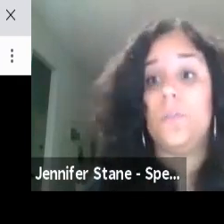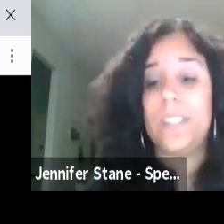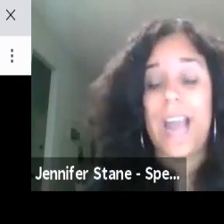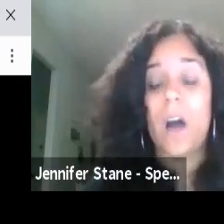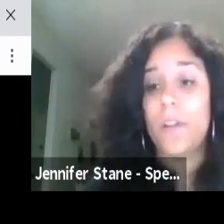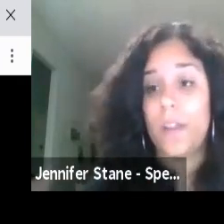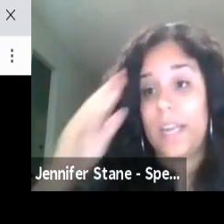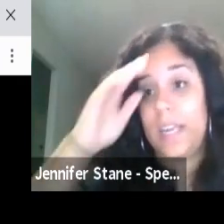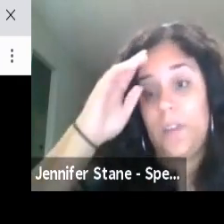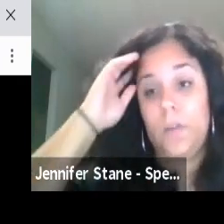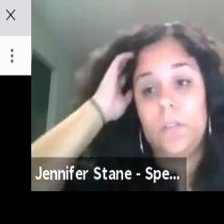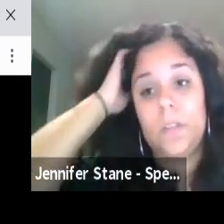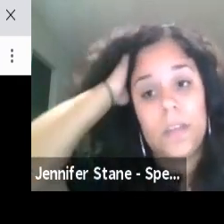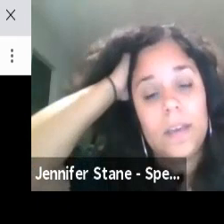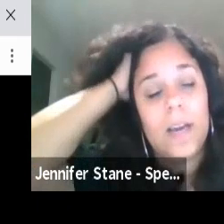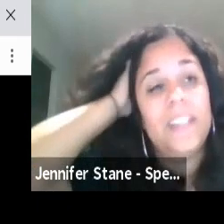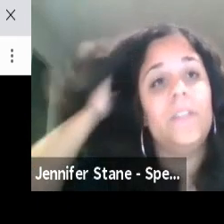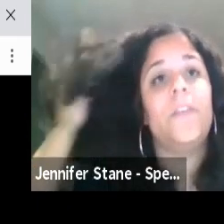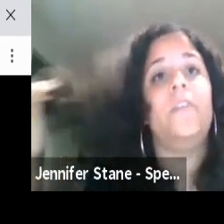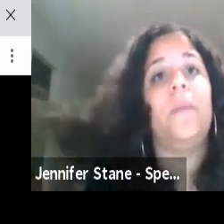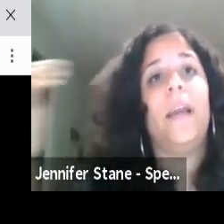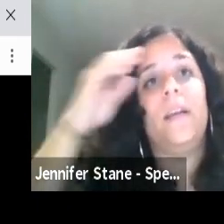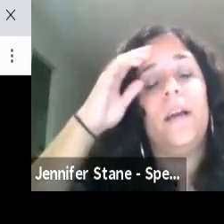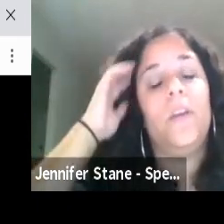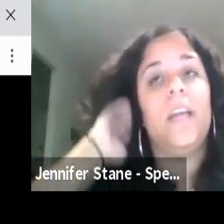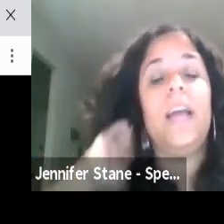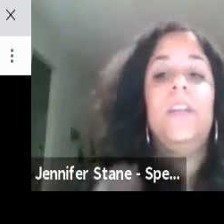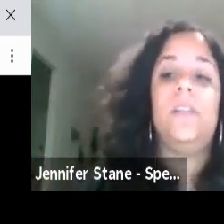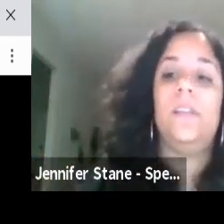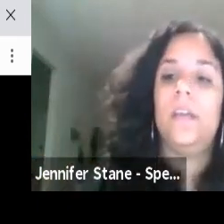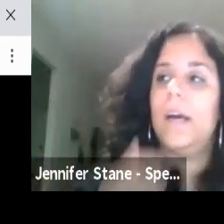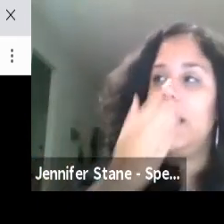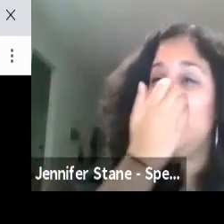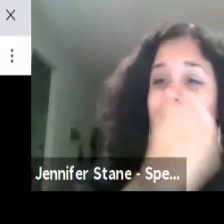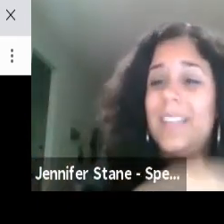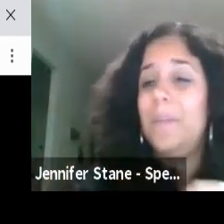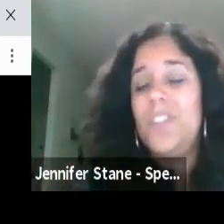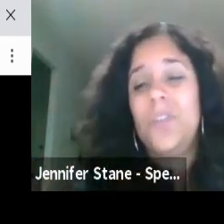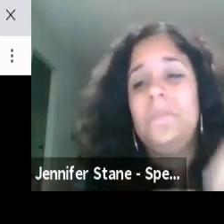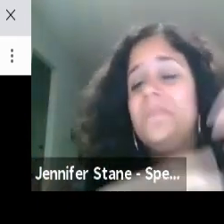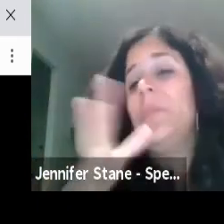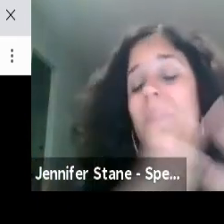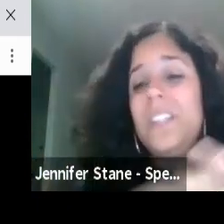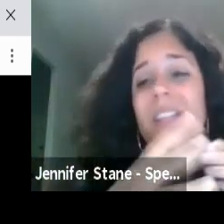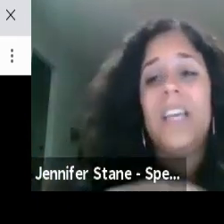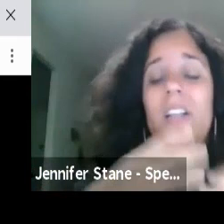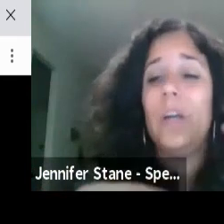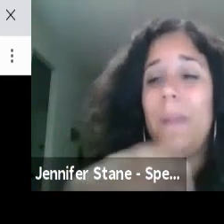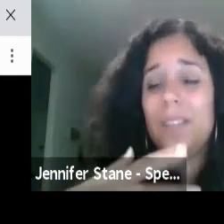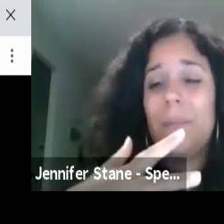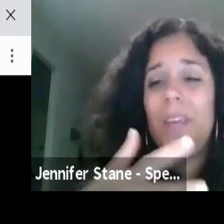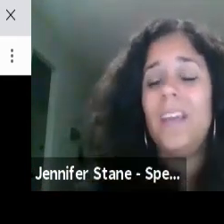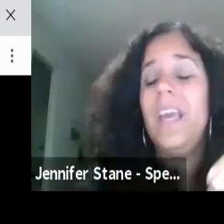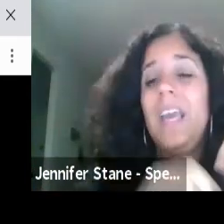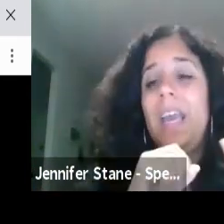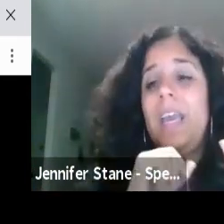I use? What's out there that I can even use? A dear friend of mine who's a hygienist, a lot of times somebody will be sitting there telling her